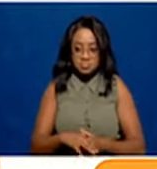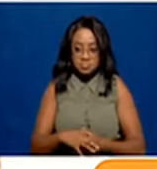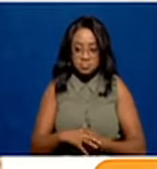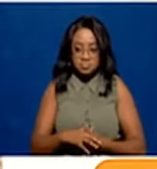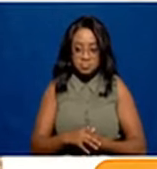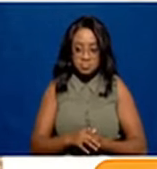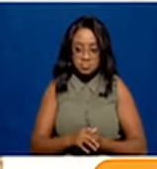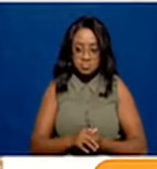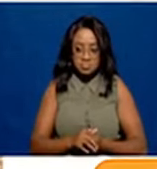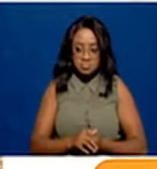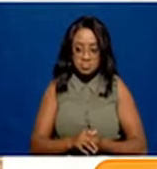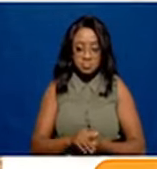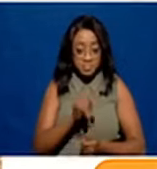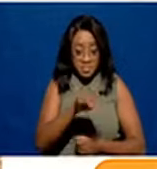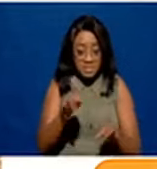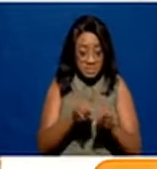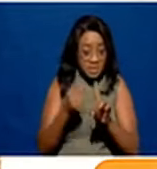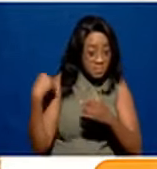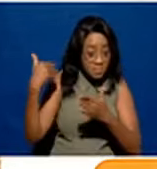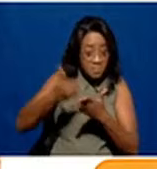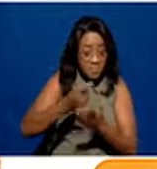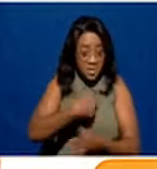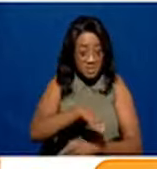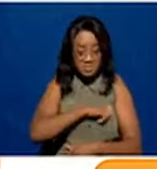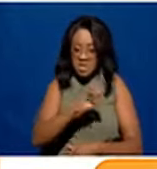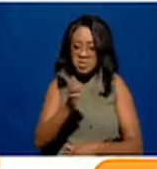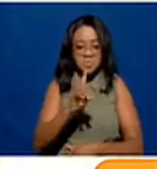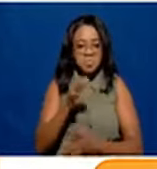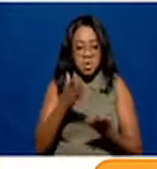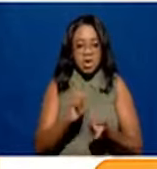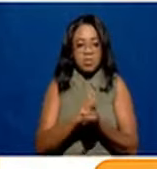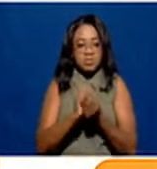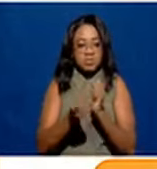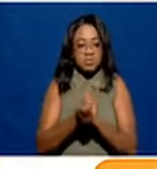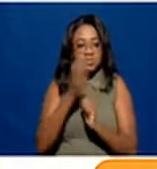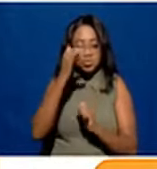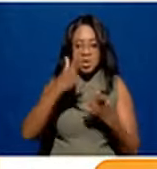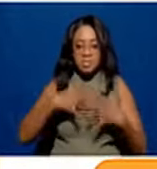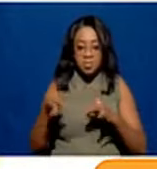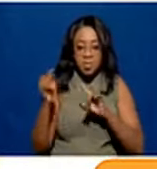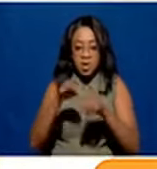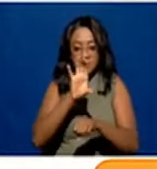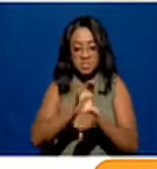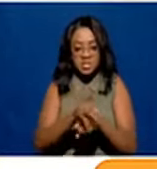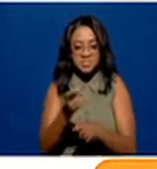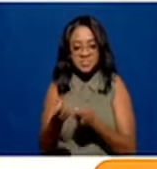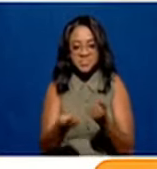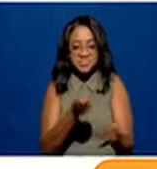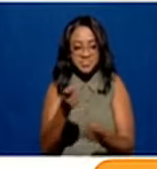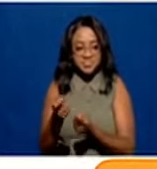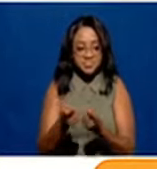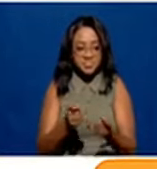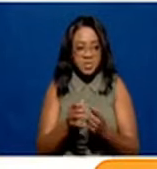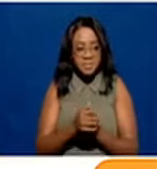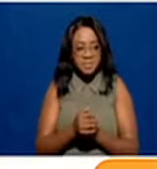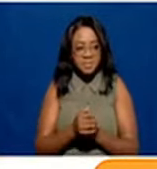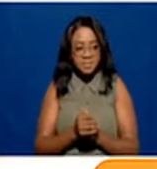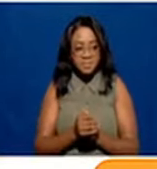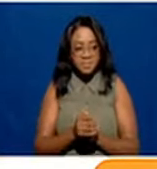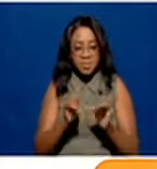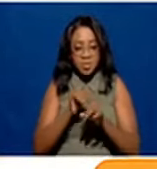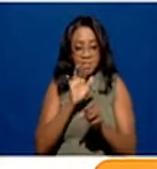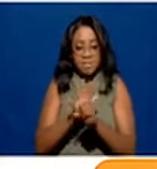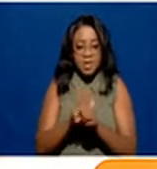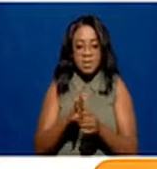been the situation in Spain? No, that has changed with the drop of people going to church. One of the complaints that